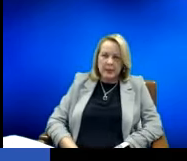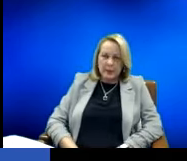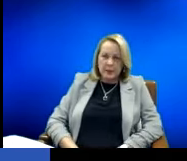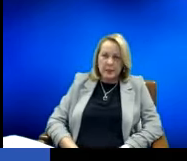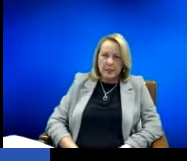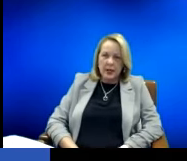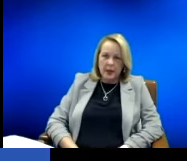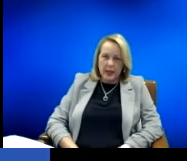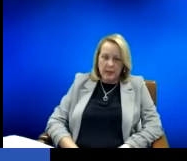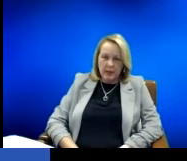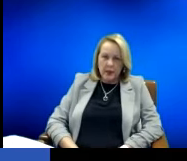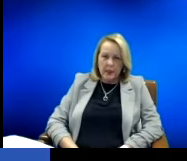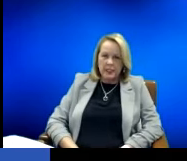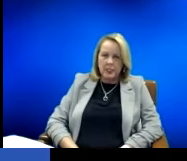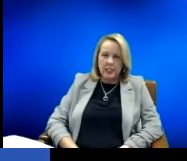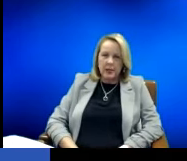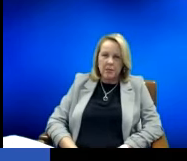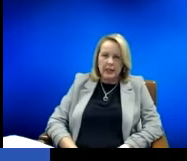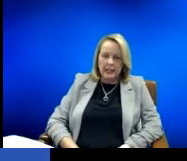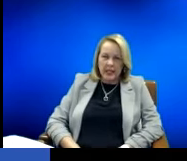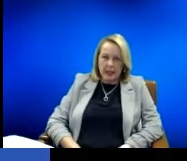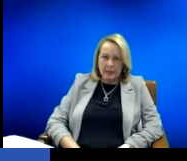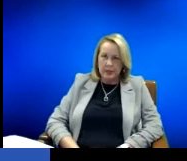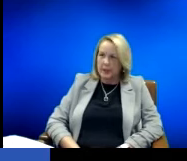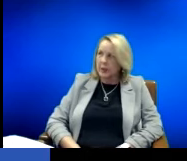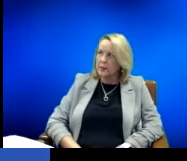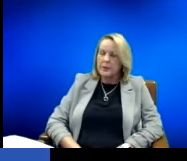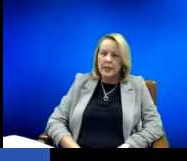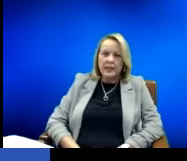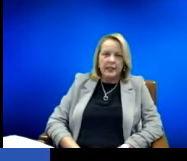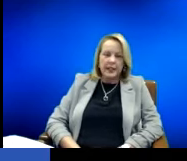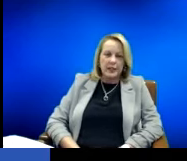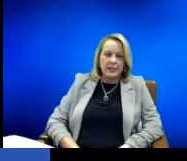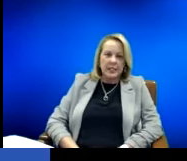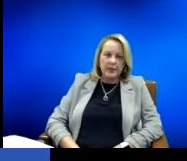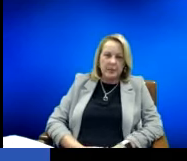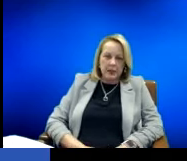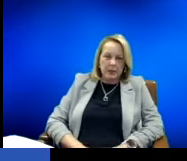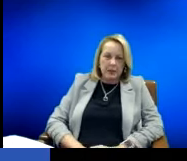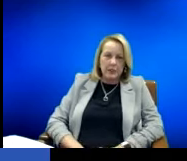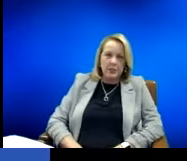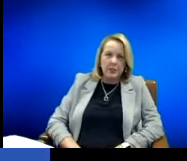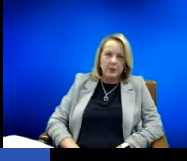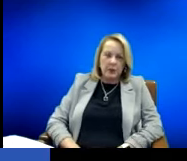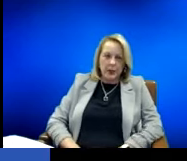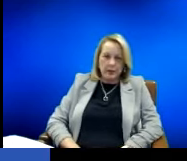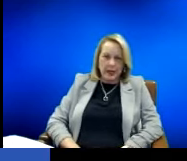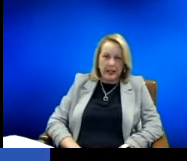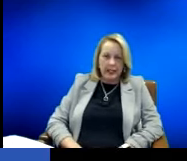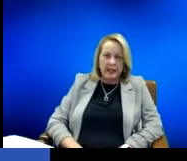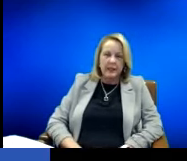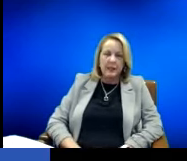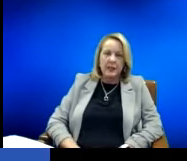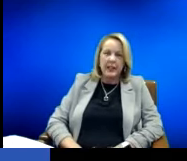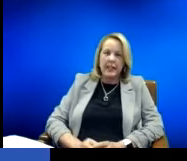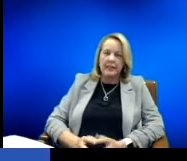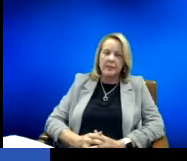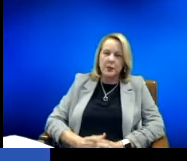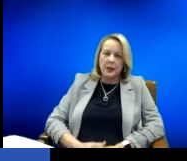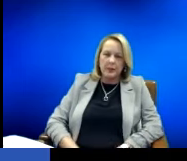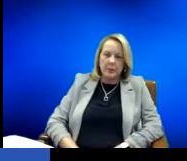7 members on that board. It's chaired by the Comptroller. There are 7 members, 2 appointed by the